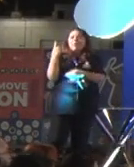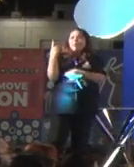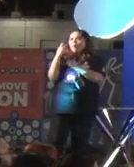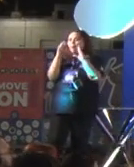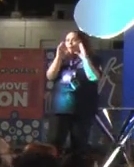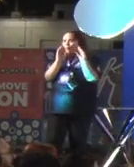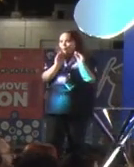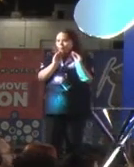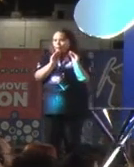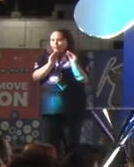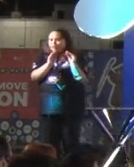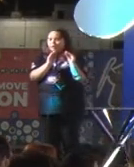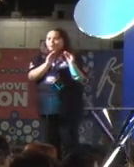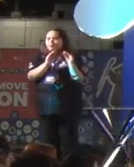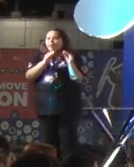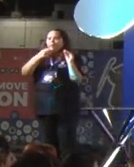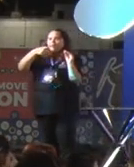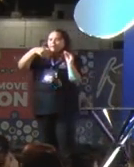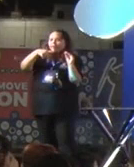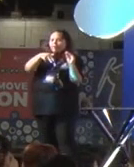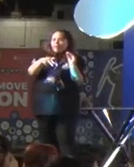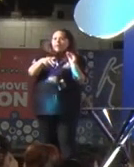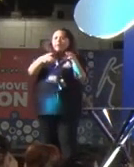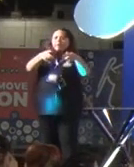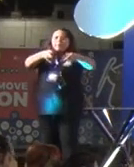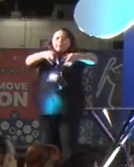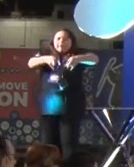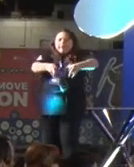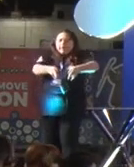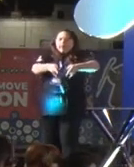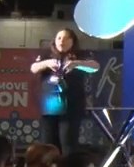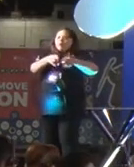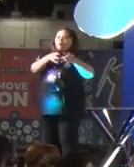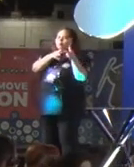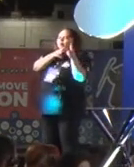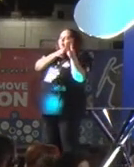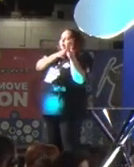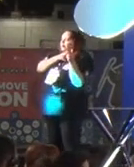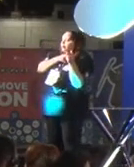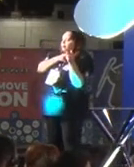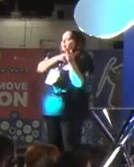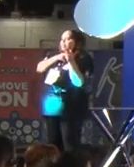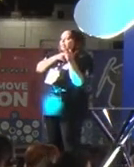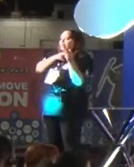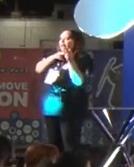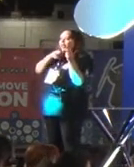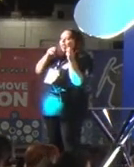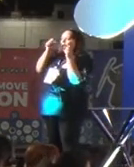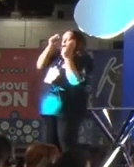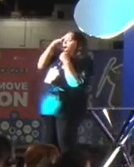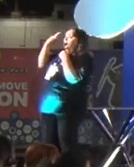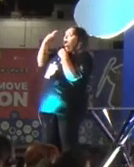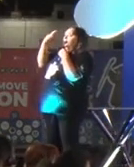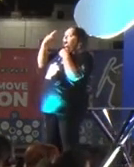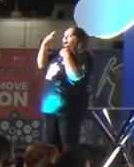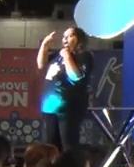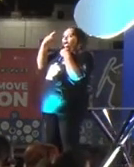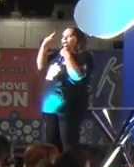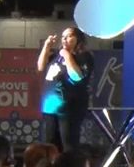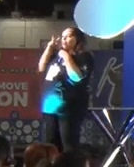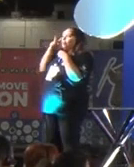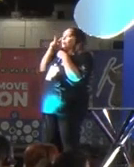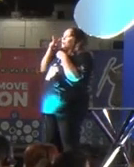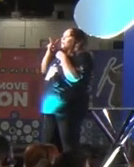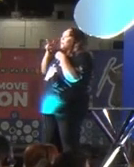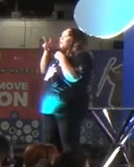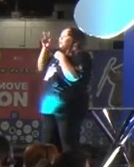going to bed, he had what he called a eureka moment. He had like a vision, the divine